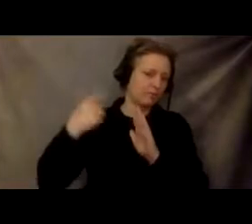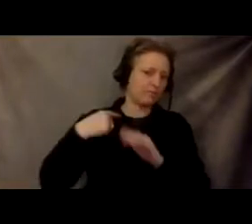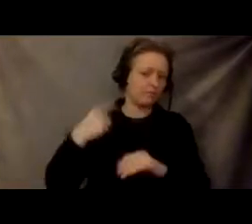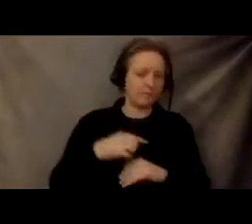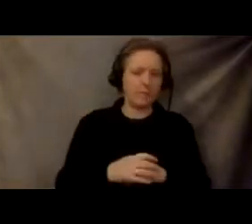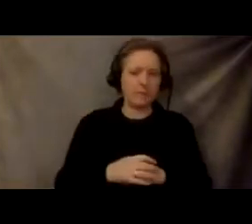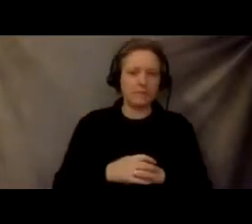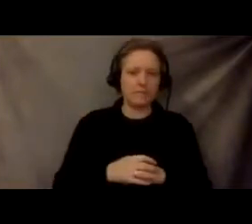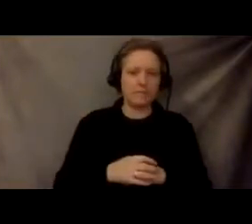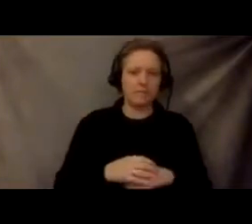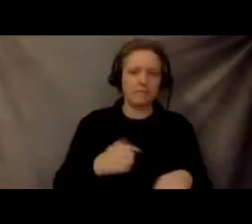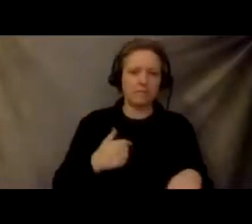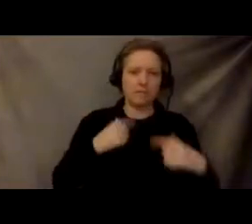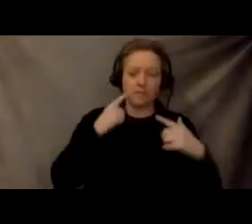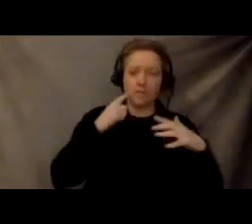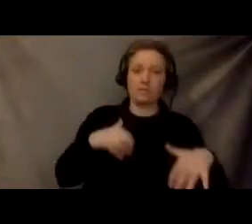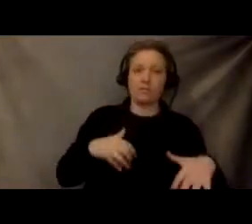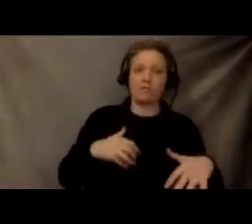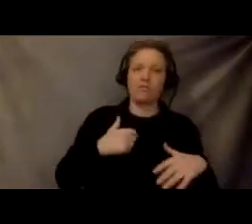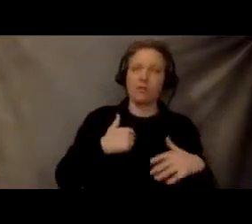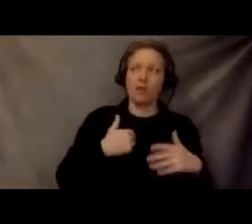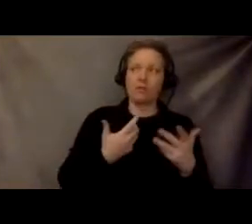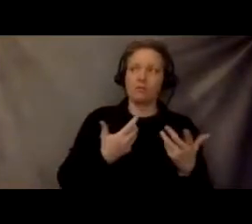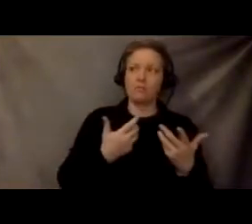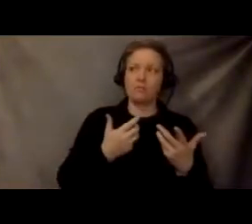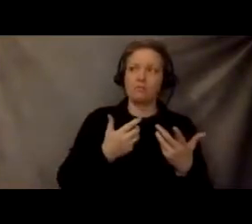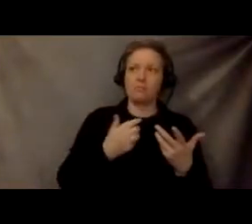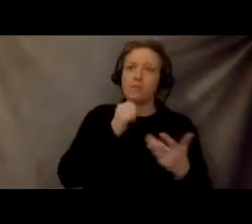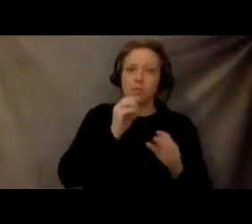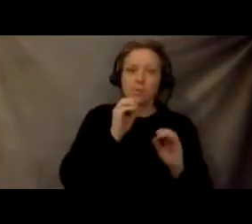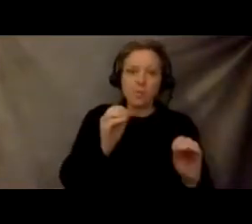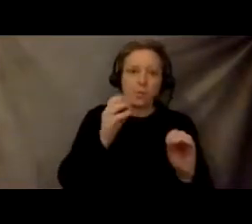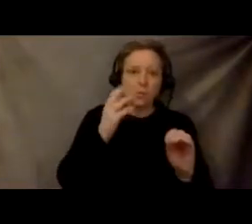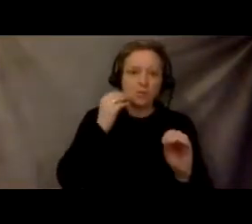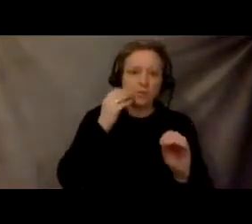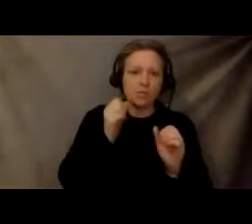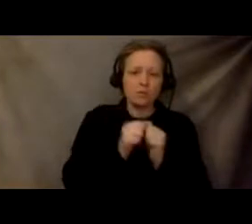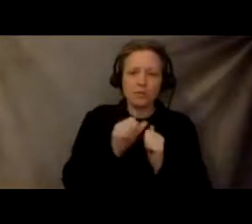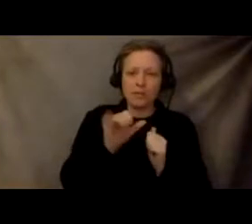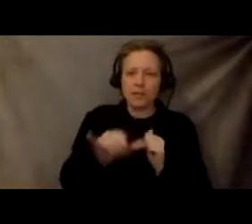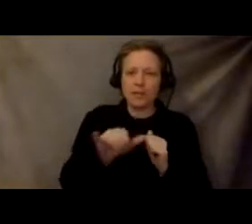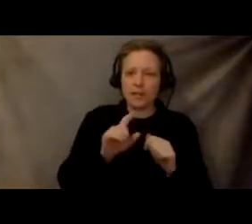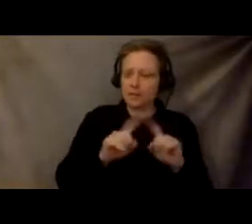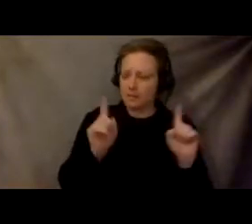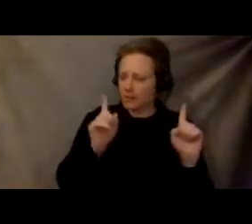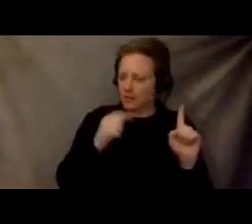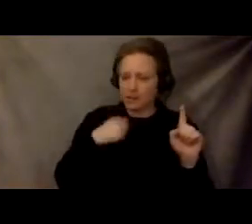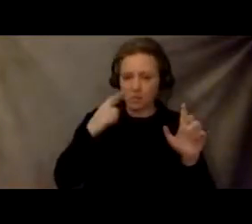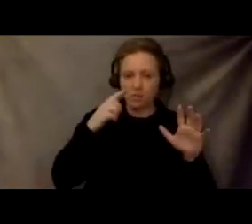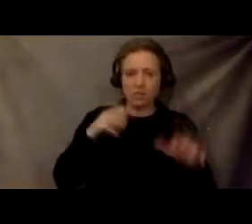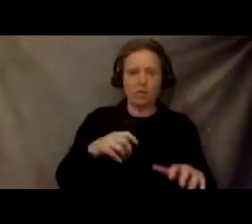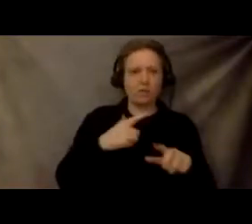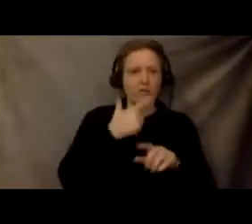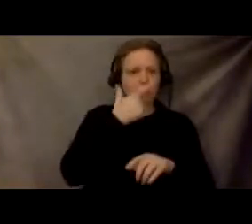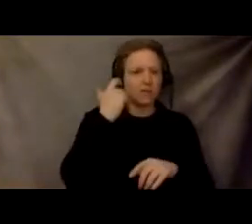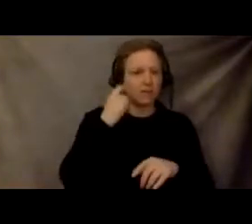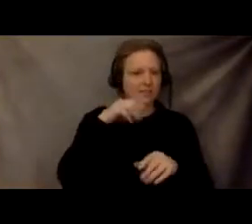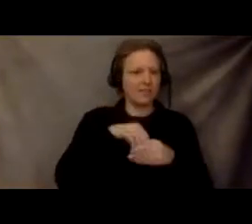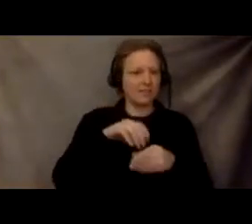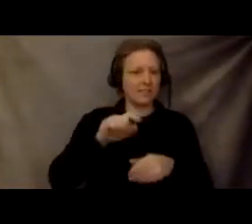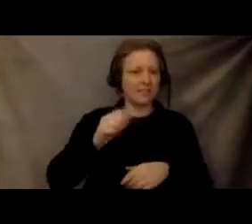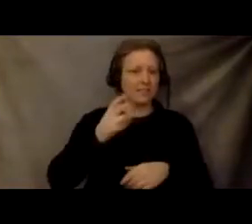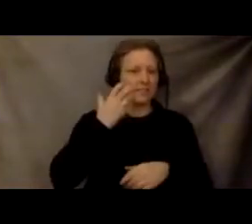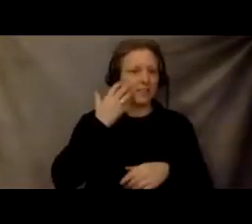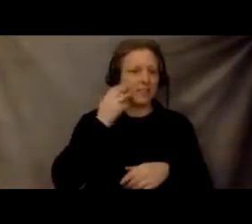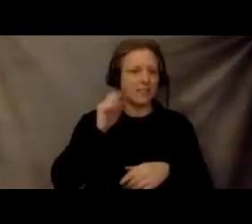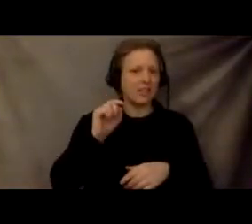because there is an abundance of space in Tigard to rent. So I don't know if